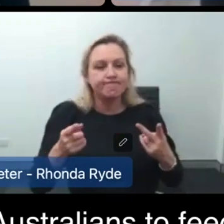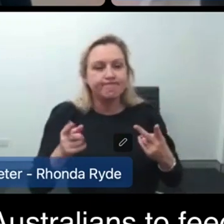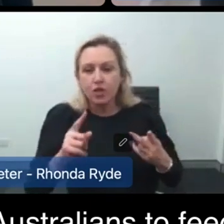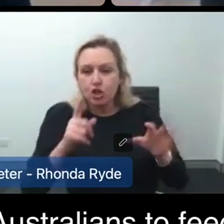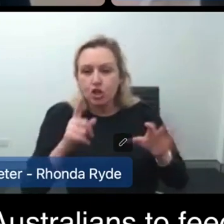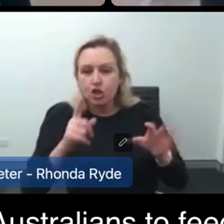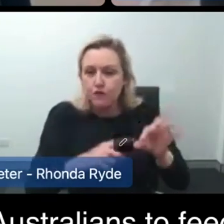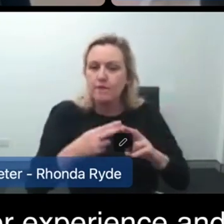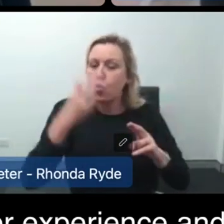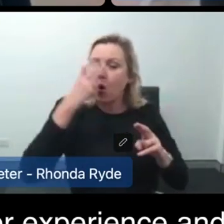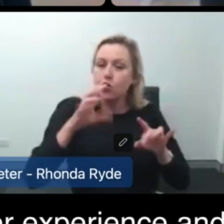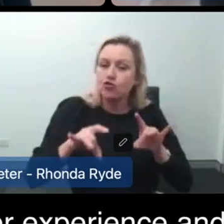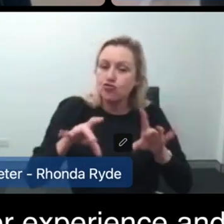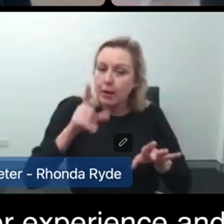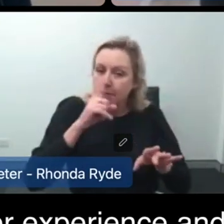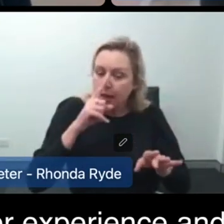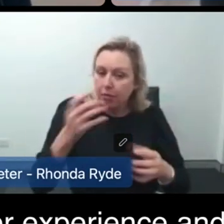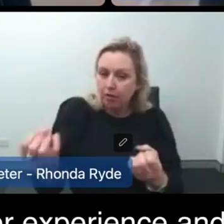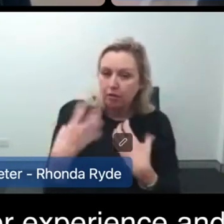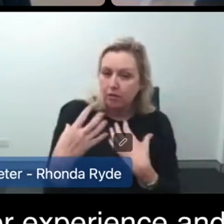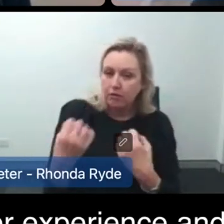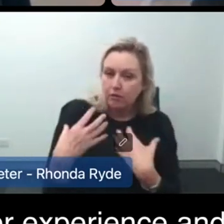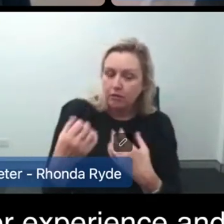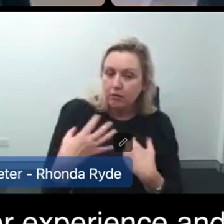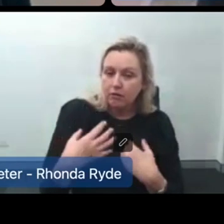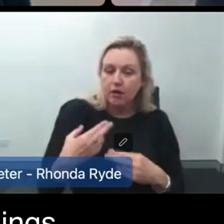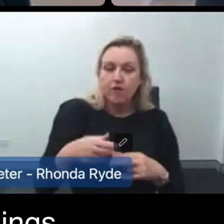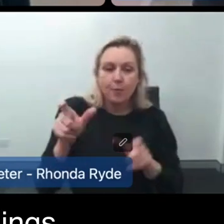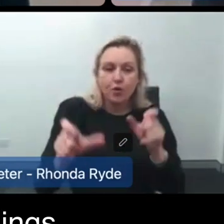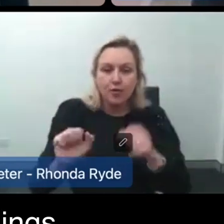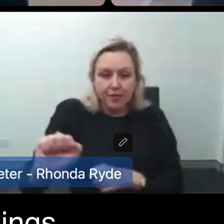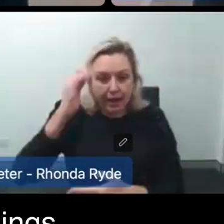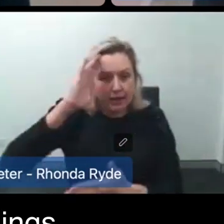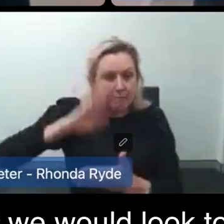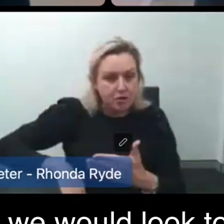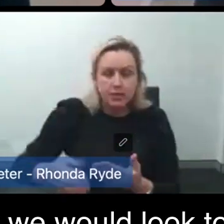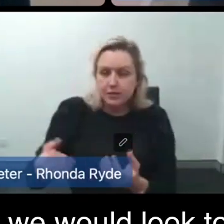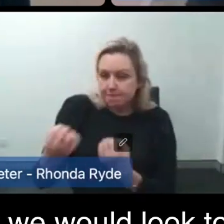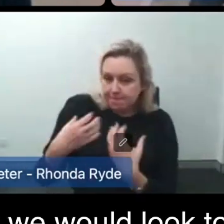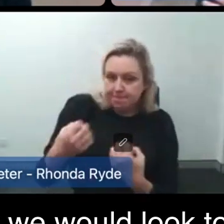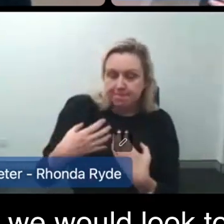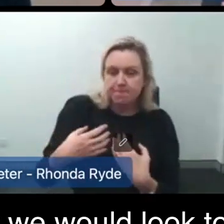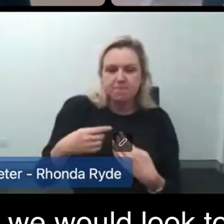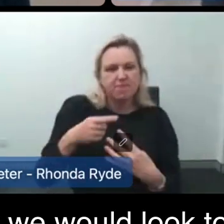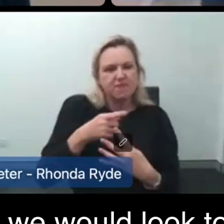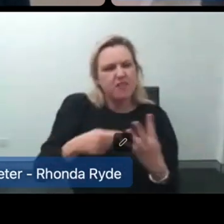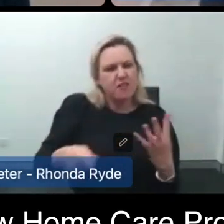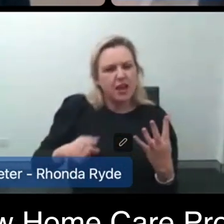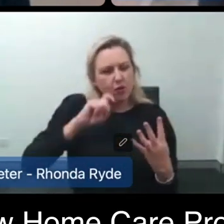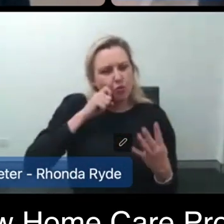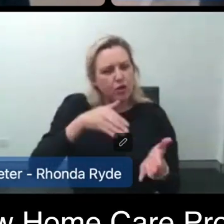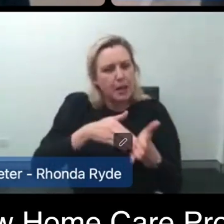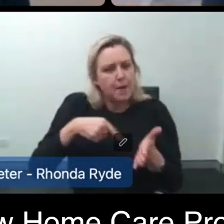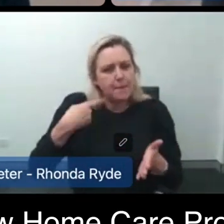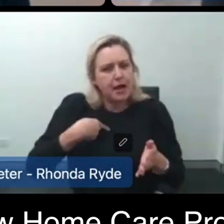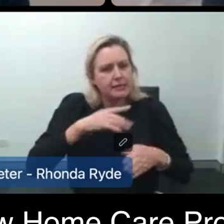surveys for older Australians to feed us in the data from, consumer experience and those sorts of things. They would be logical steps that we would look to put in